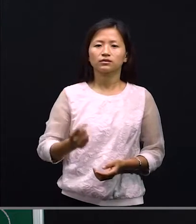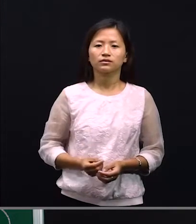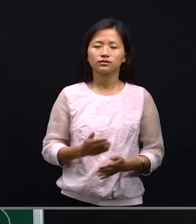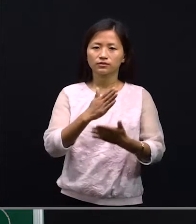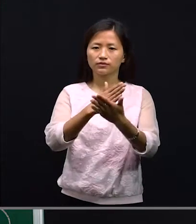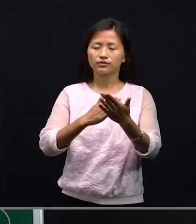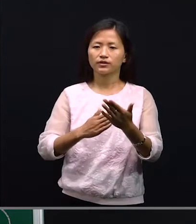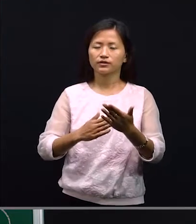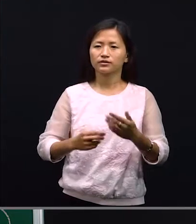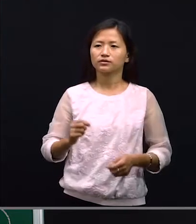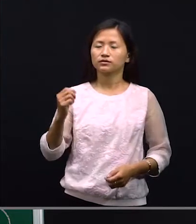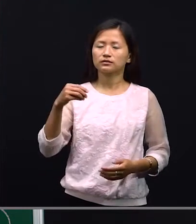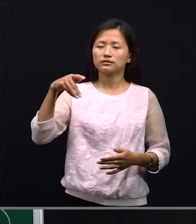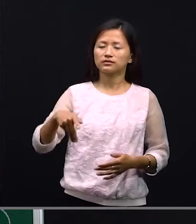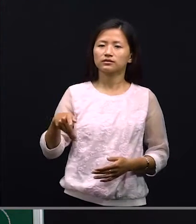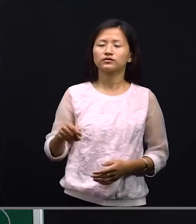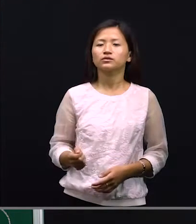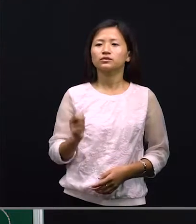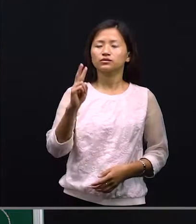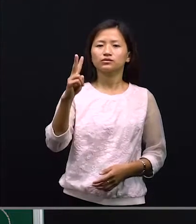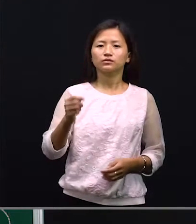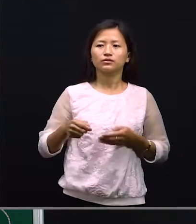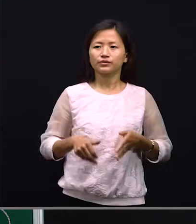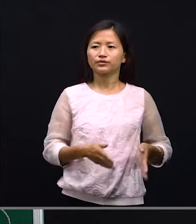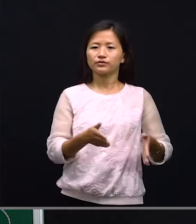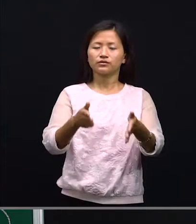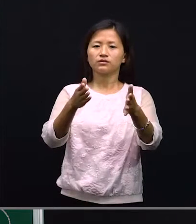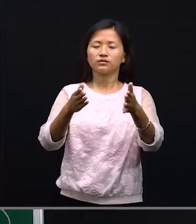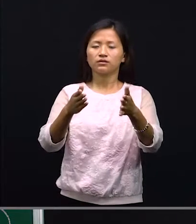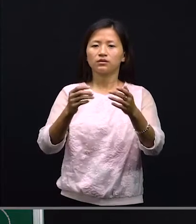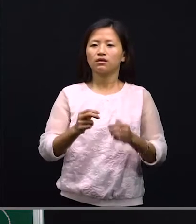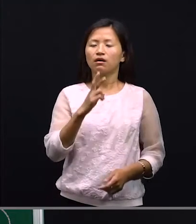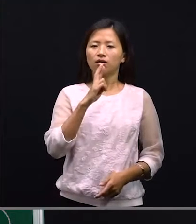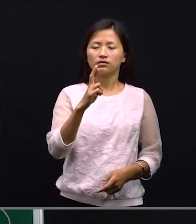to divide itself into 2 rivers. So the true tributaries